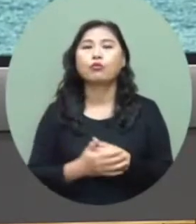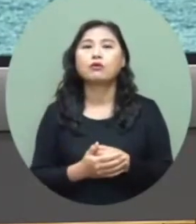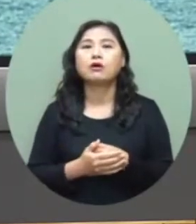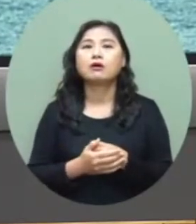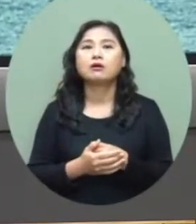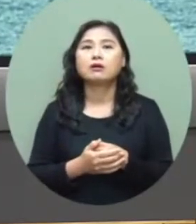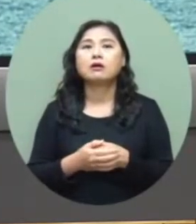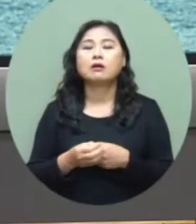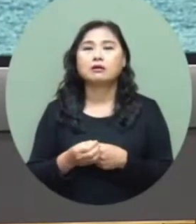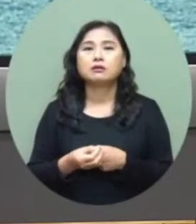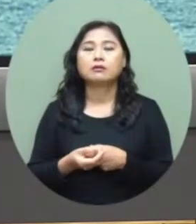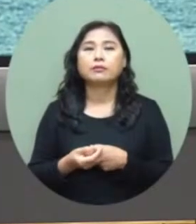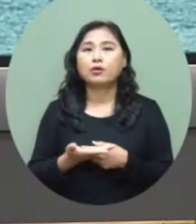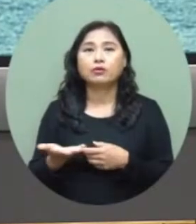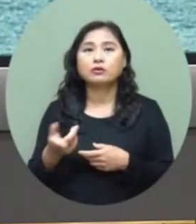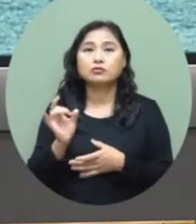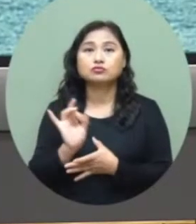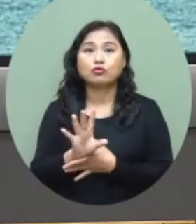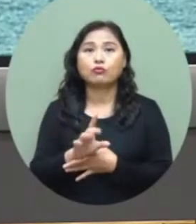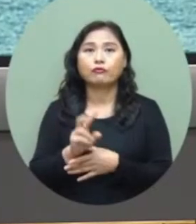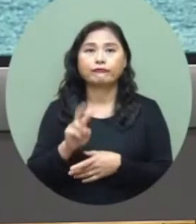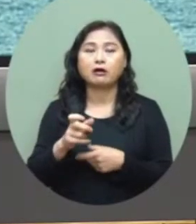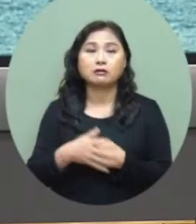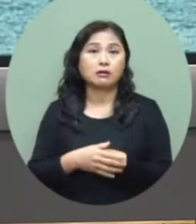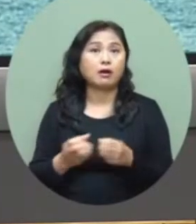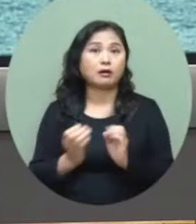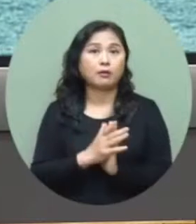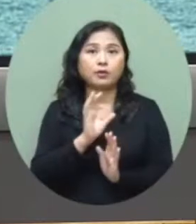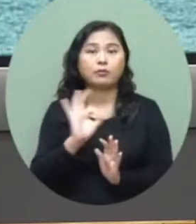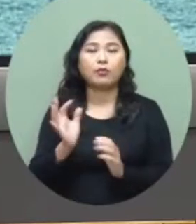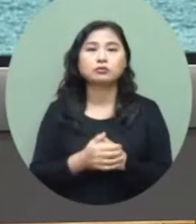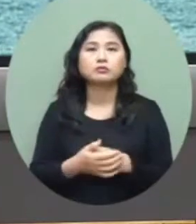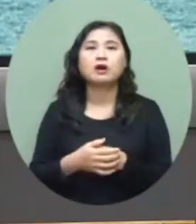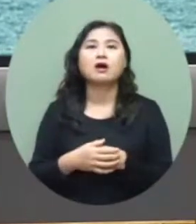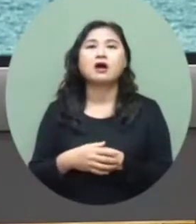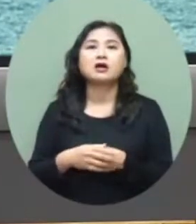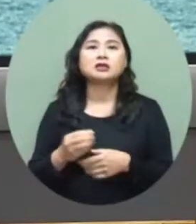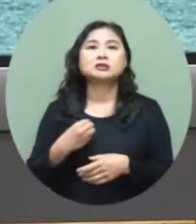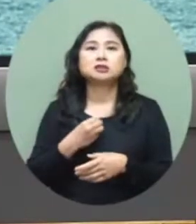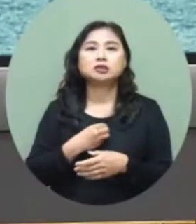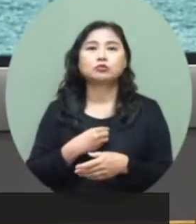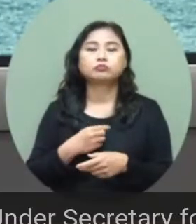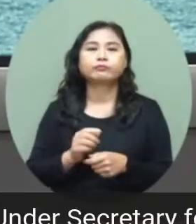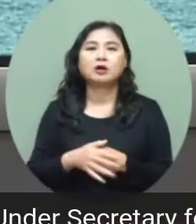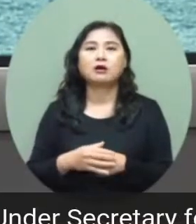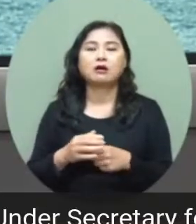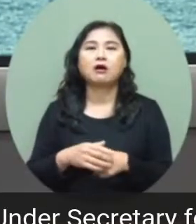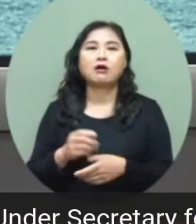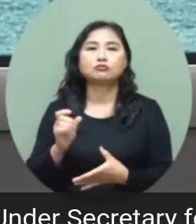then it will be very good for them. And,